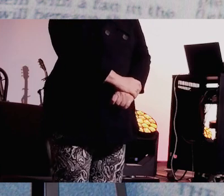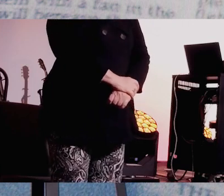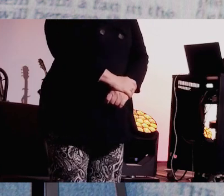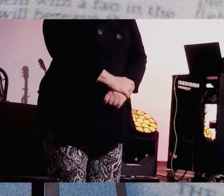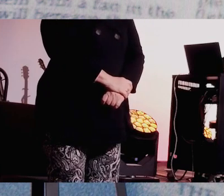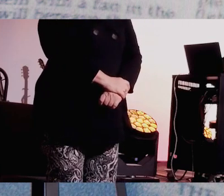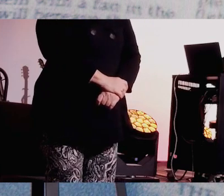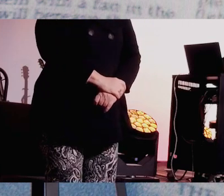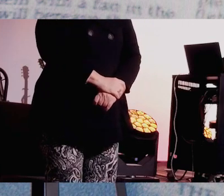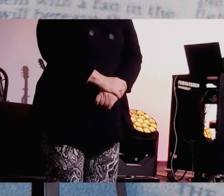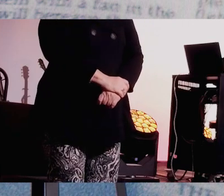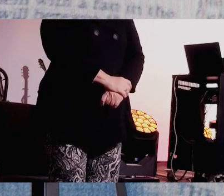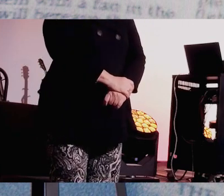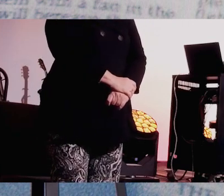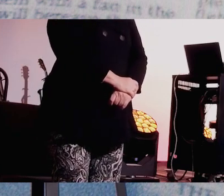Remember,